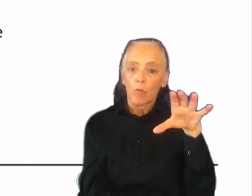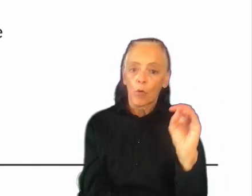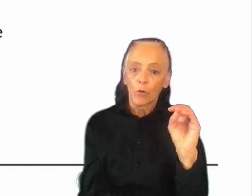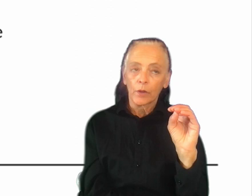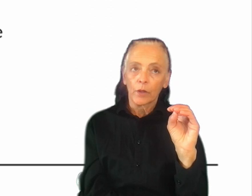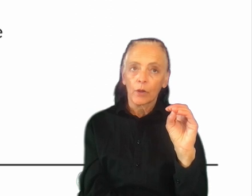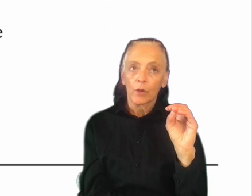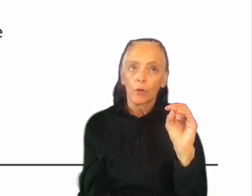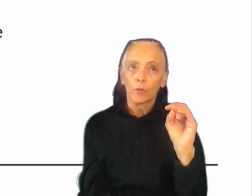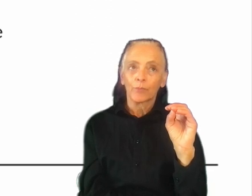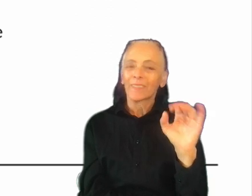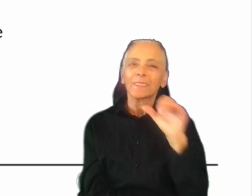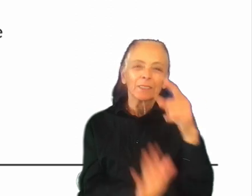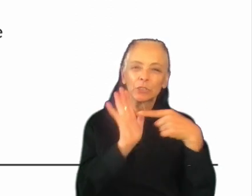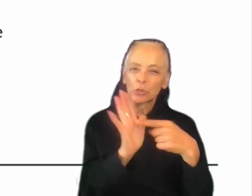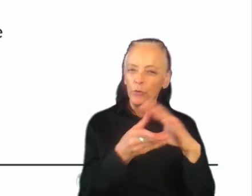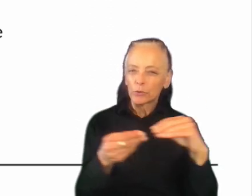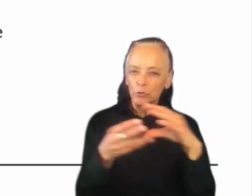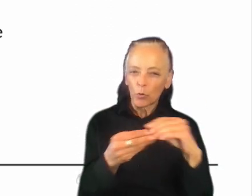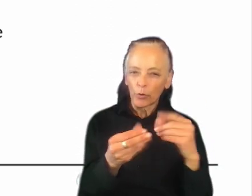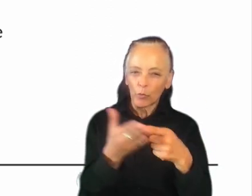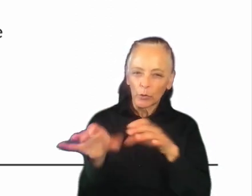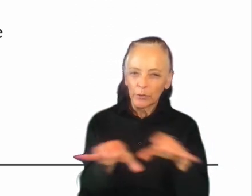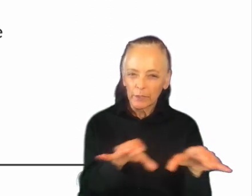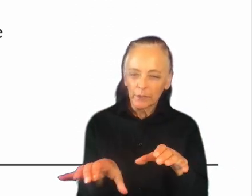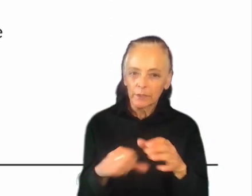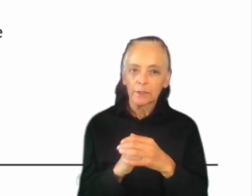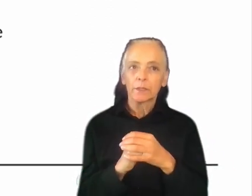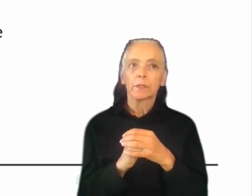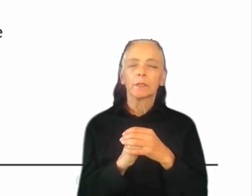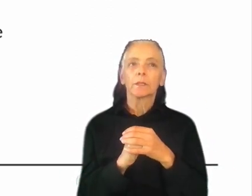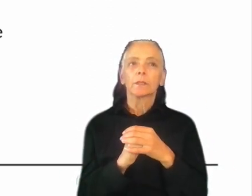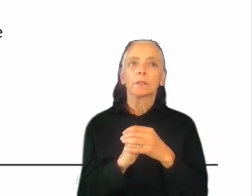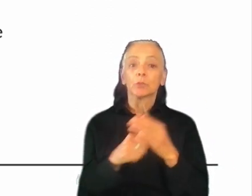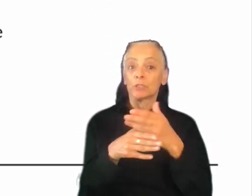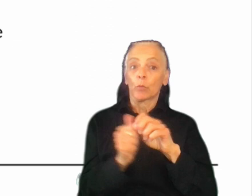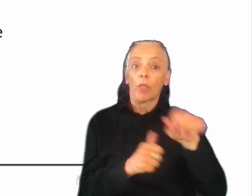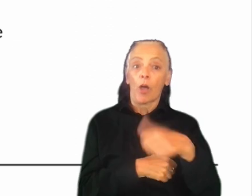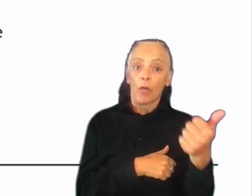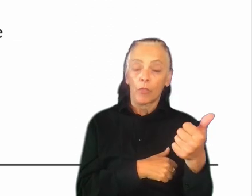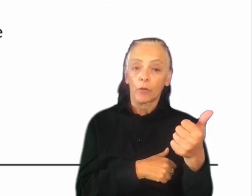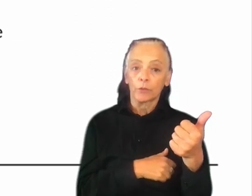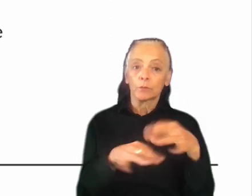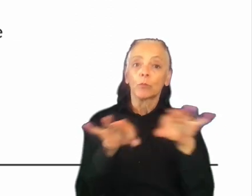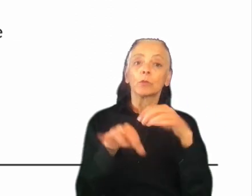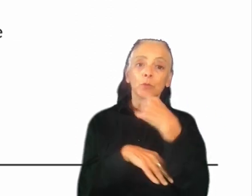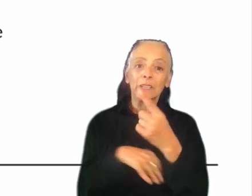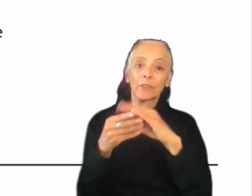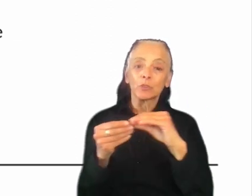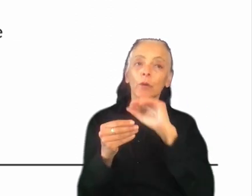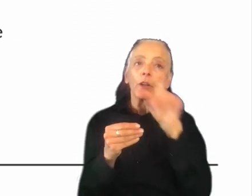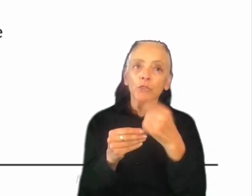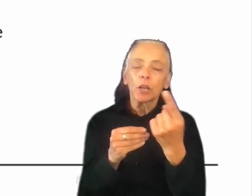doesn't tell the story of what you did it just shows the results and so to share it with others you want to tell that story not just show the